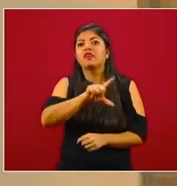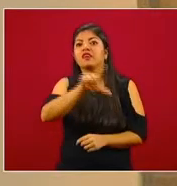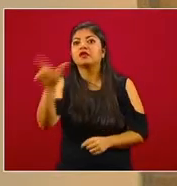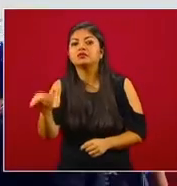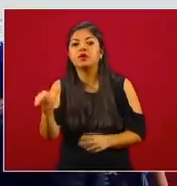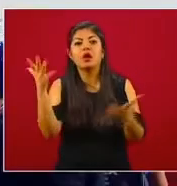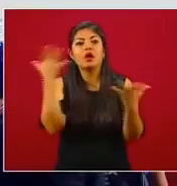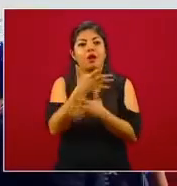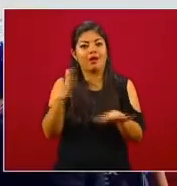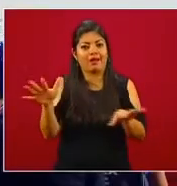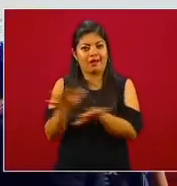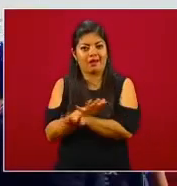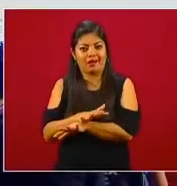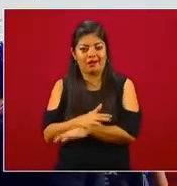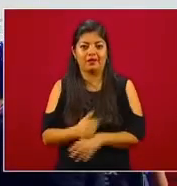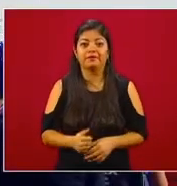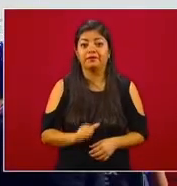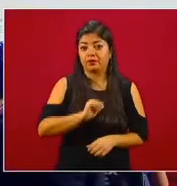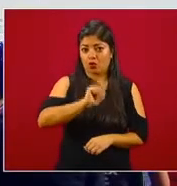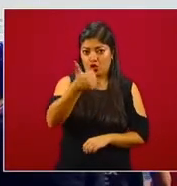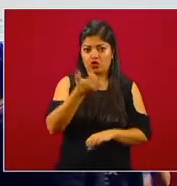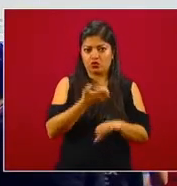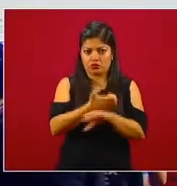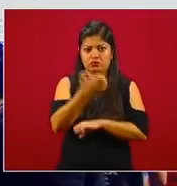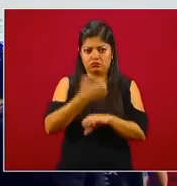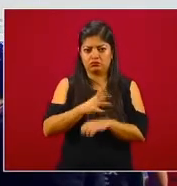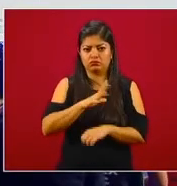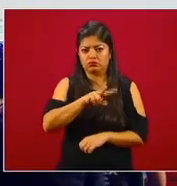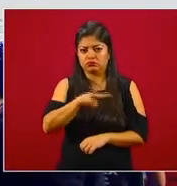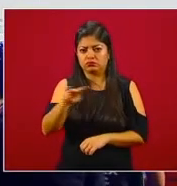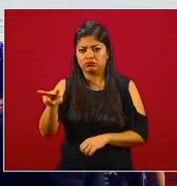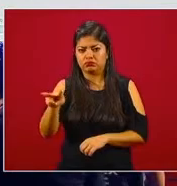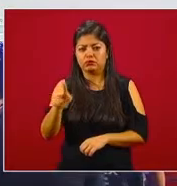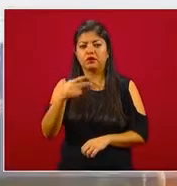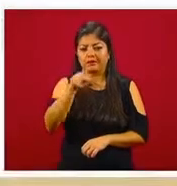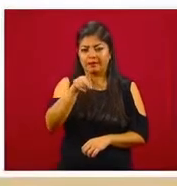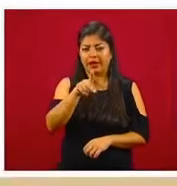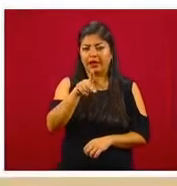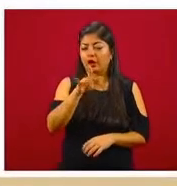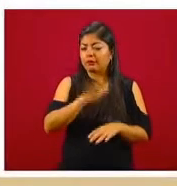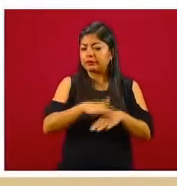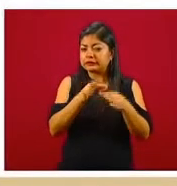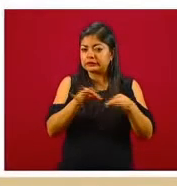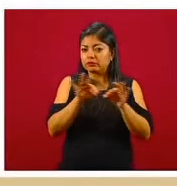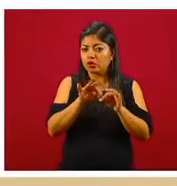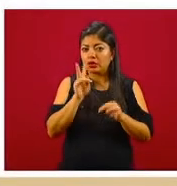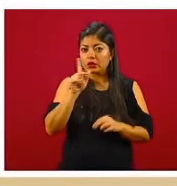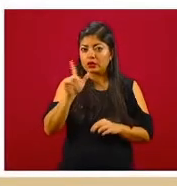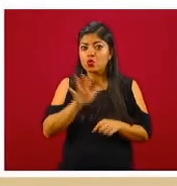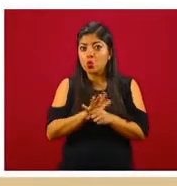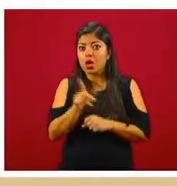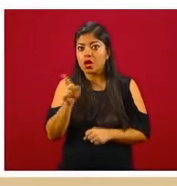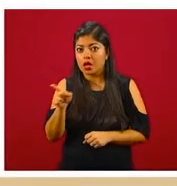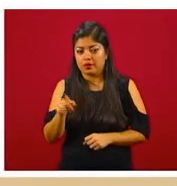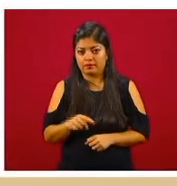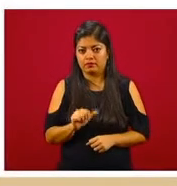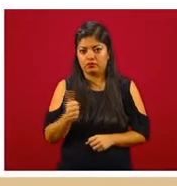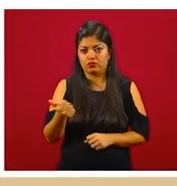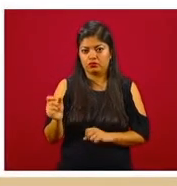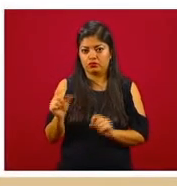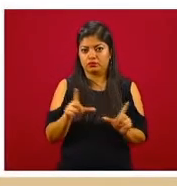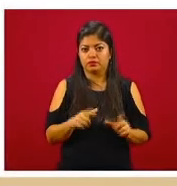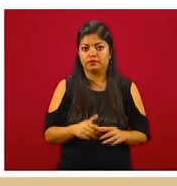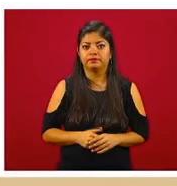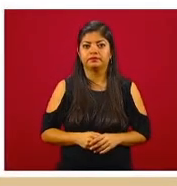and the changes from a Otros prior estados se period pueden seem ver to ahí, be pero more los vamos a obvious ir than a destacando de post acuerdo a lo que period. ocurra. La siguiente. Changes are visible